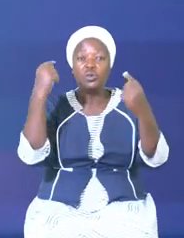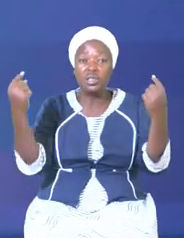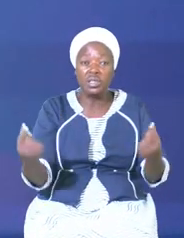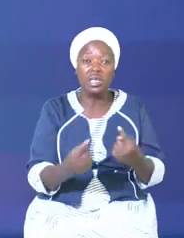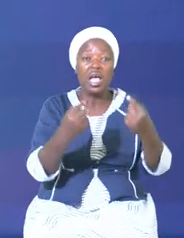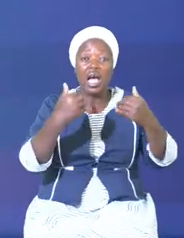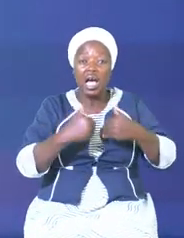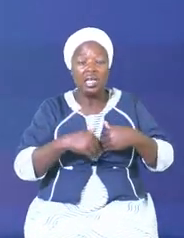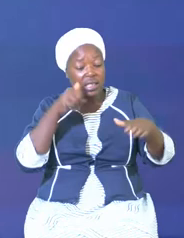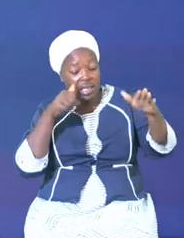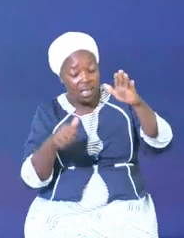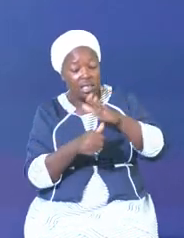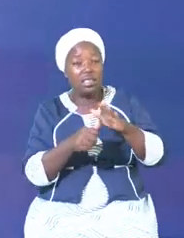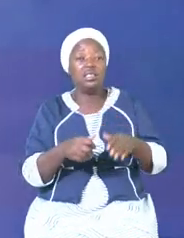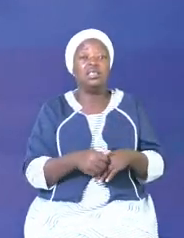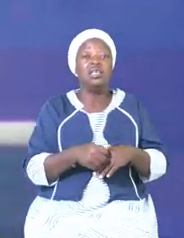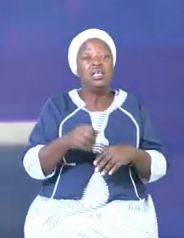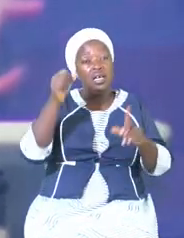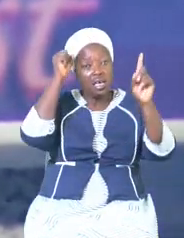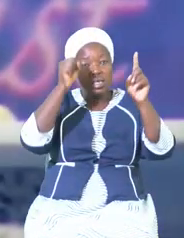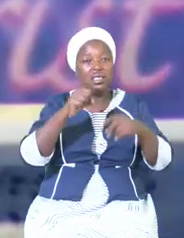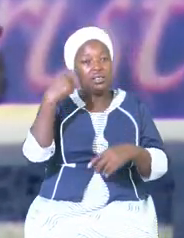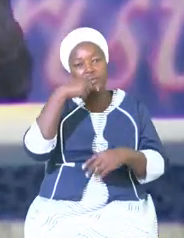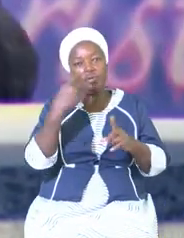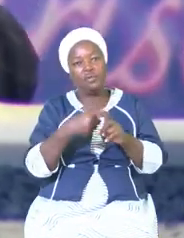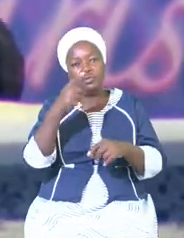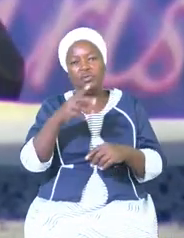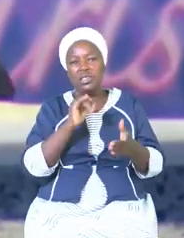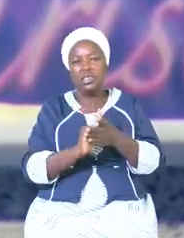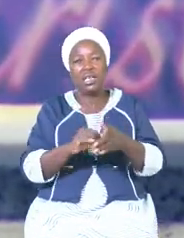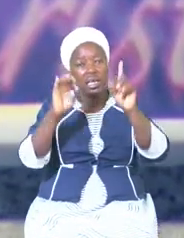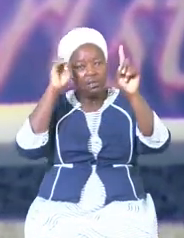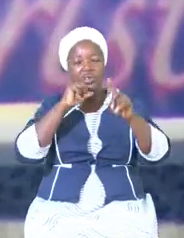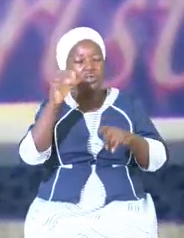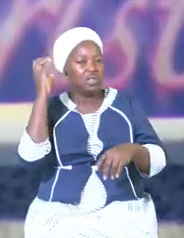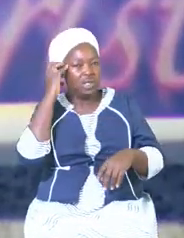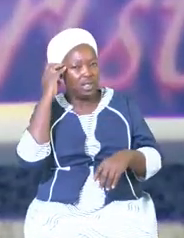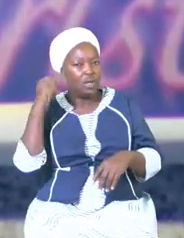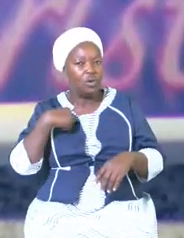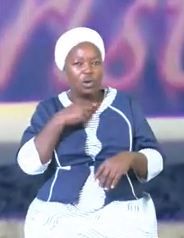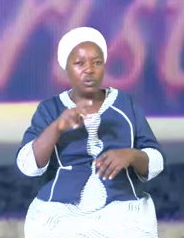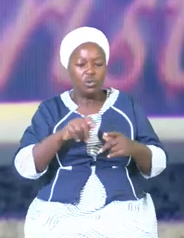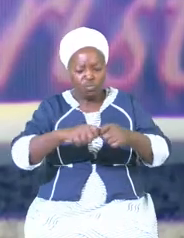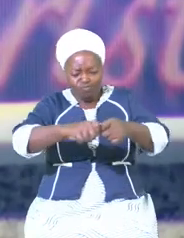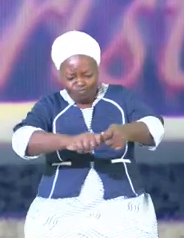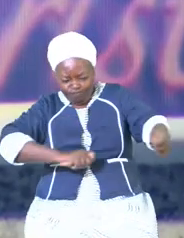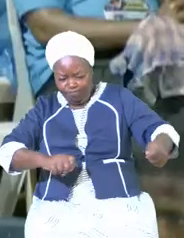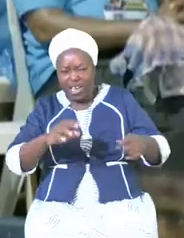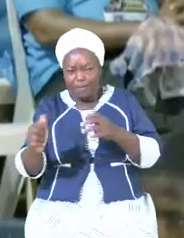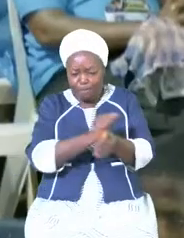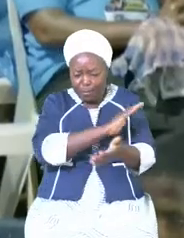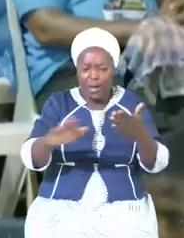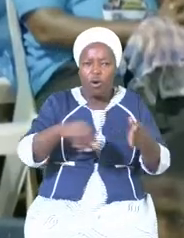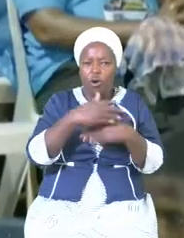this face from you that he will not hear. We're going to tear down that wall tonight in every